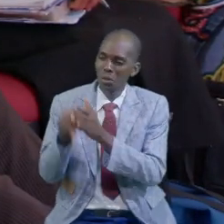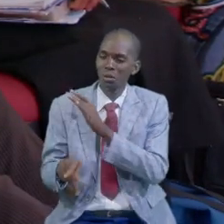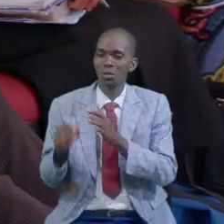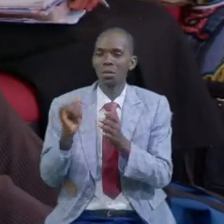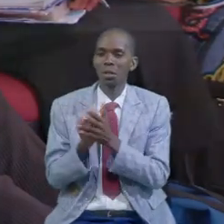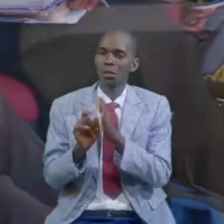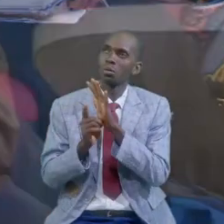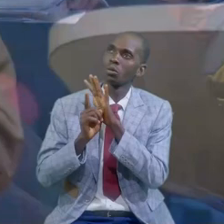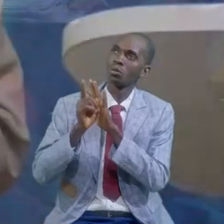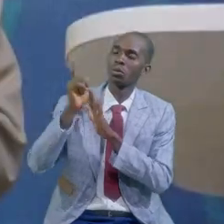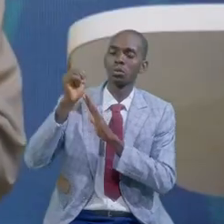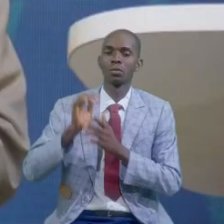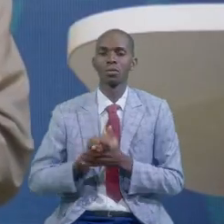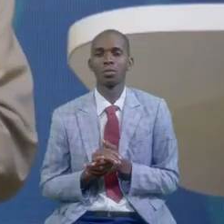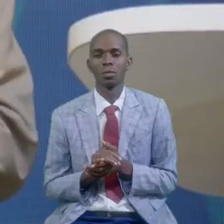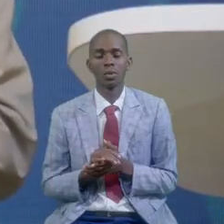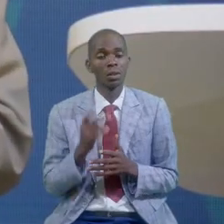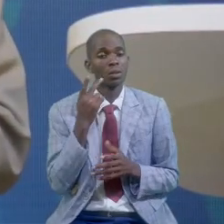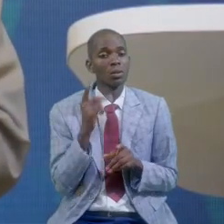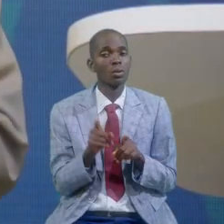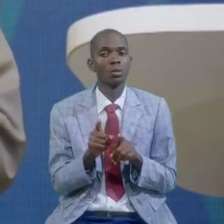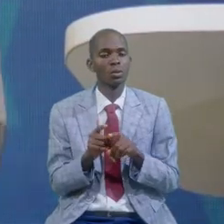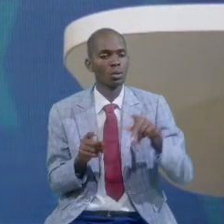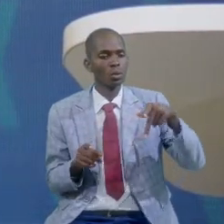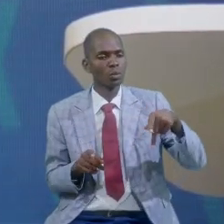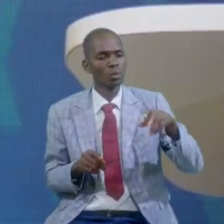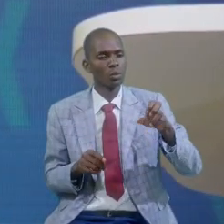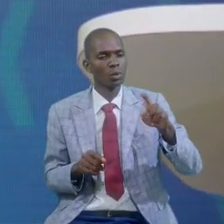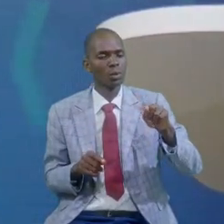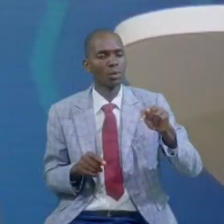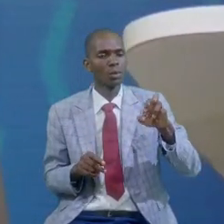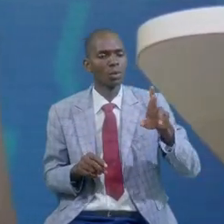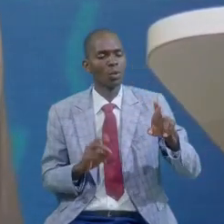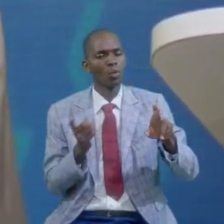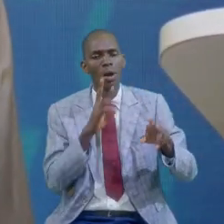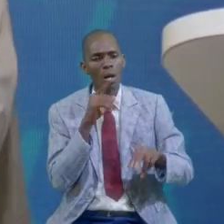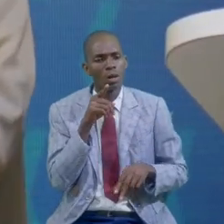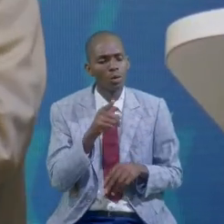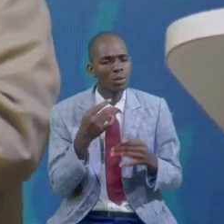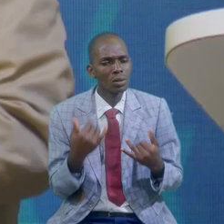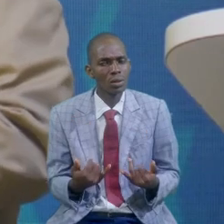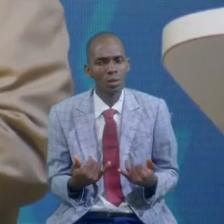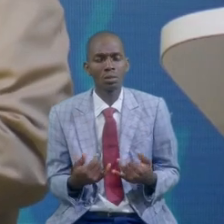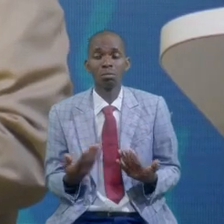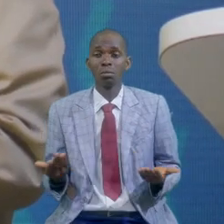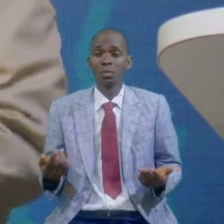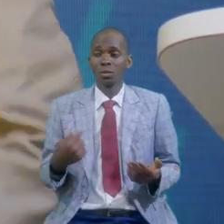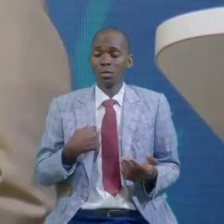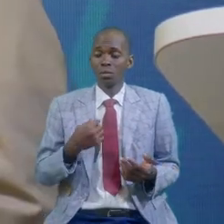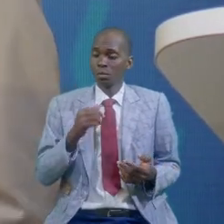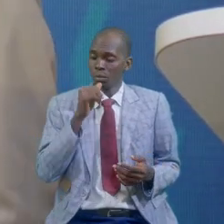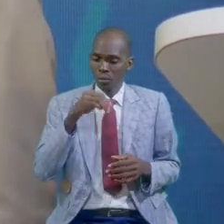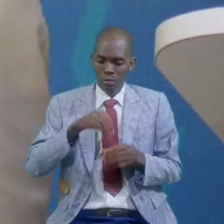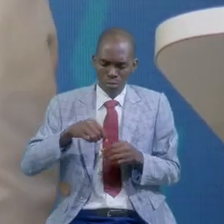Look at Peter. Peter, where are you now? I'm in the dungeon of Herod.